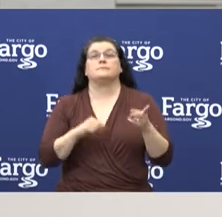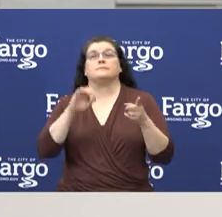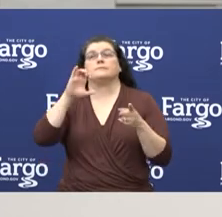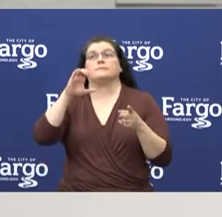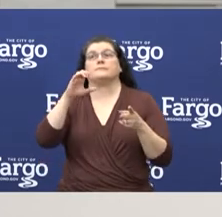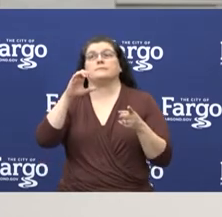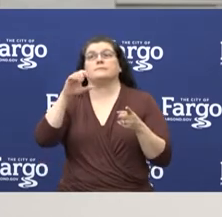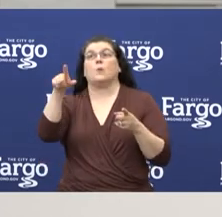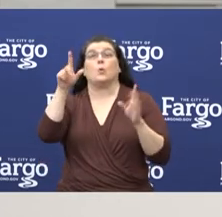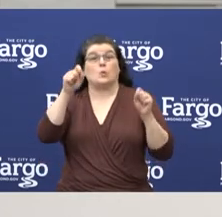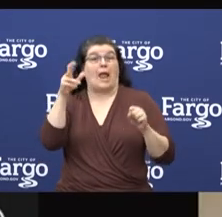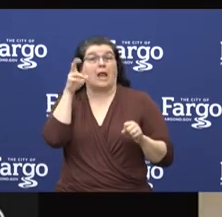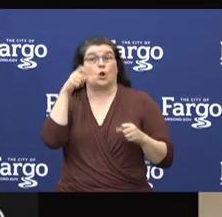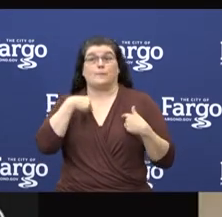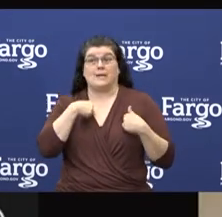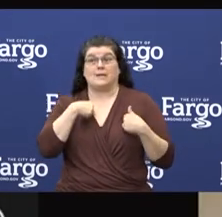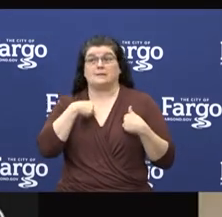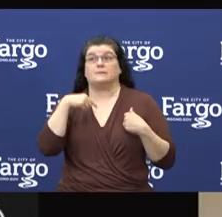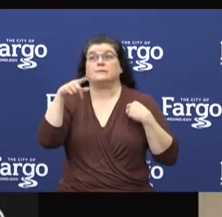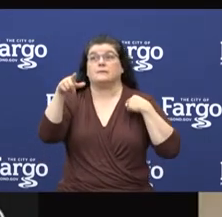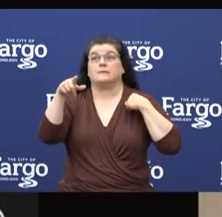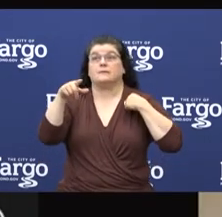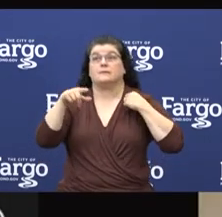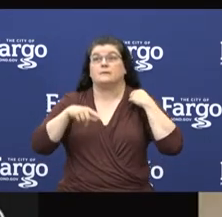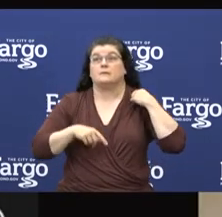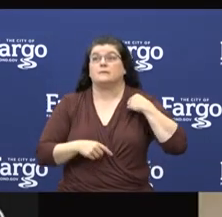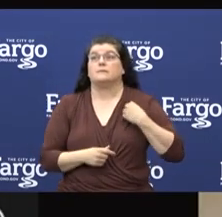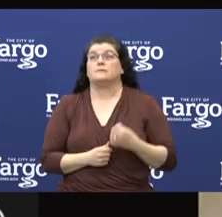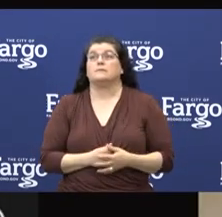Can you hear me? Yep.